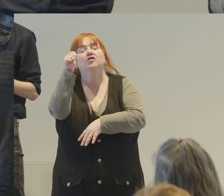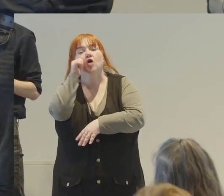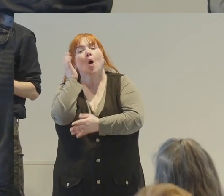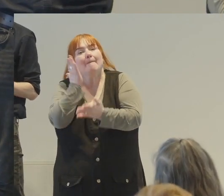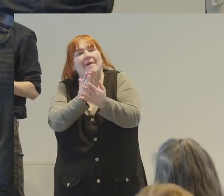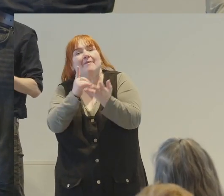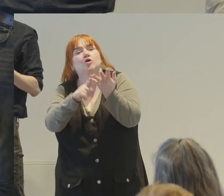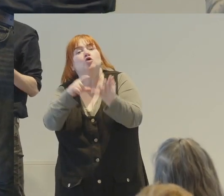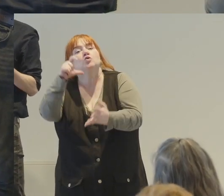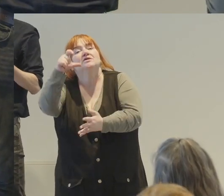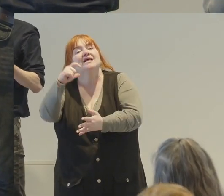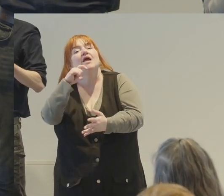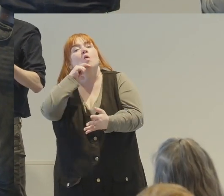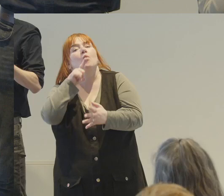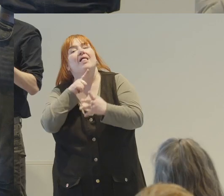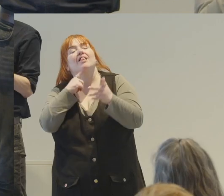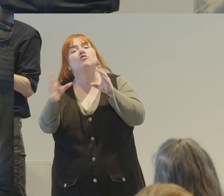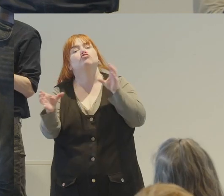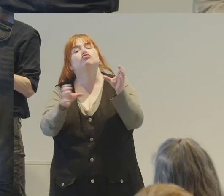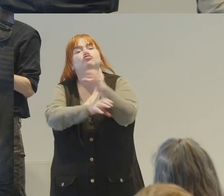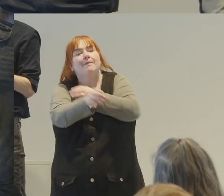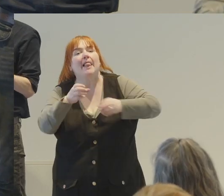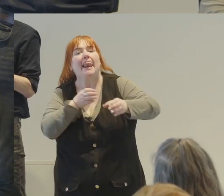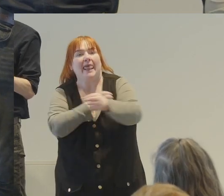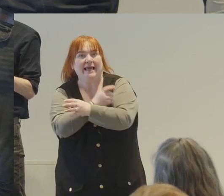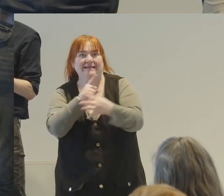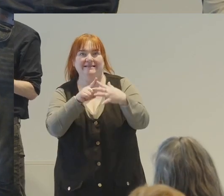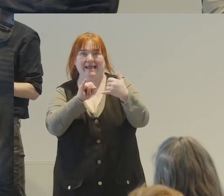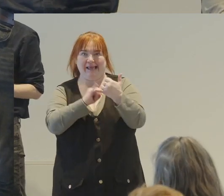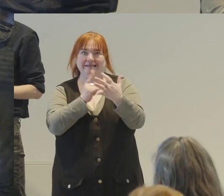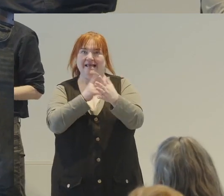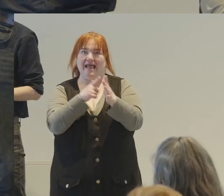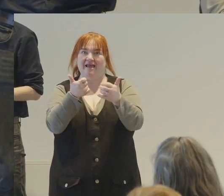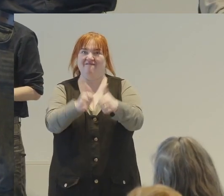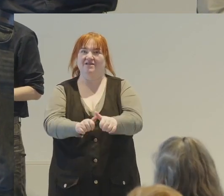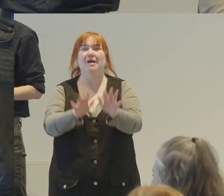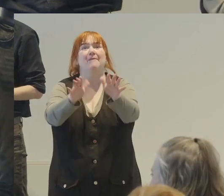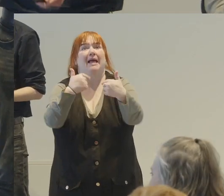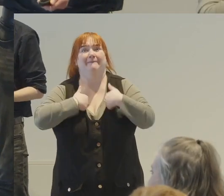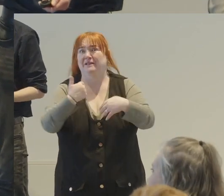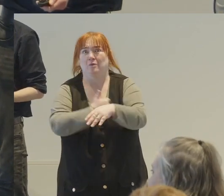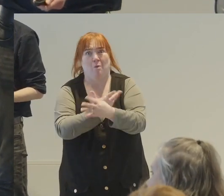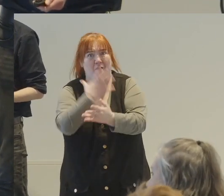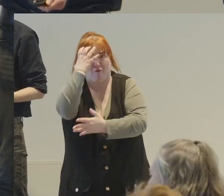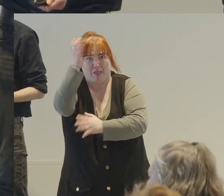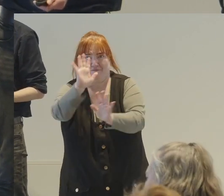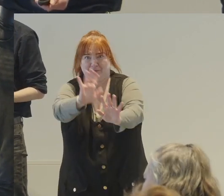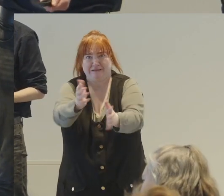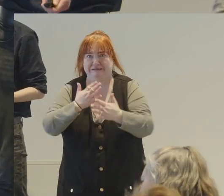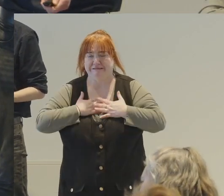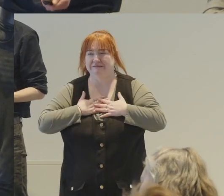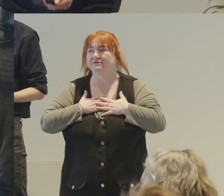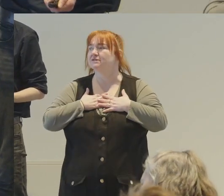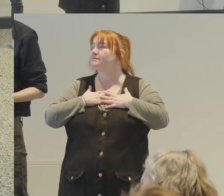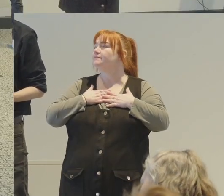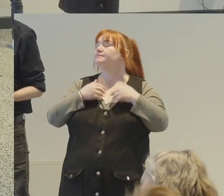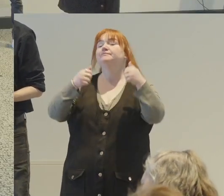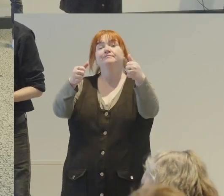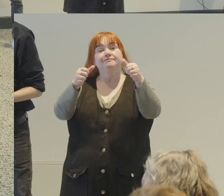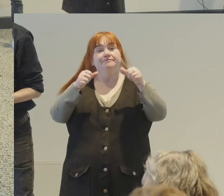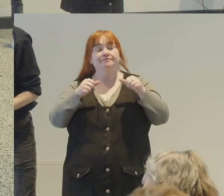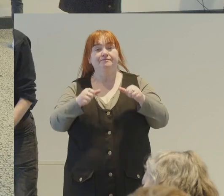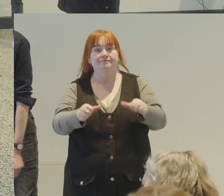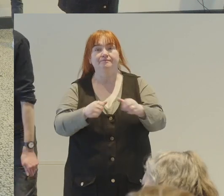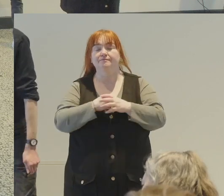my understanding. I don't work for the government, so I might be wrong, but I'm quite sure on that. Cool, thank you.